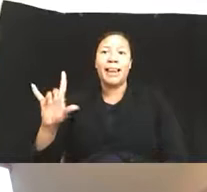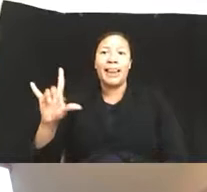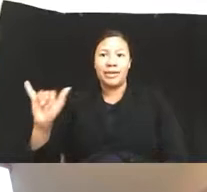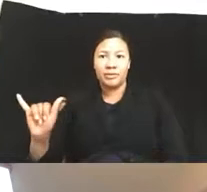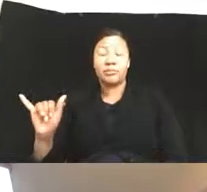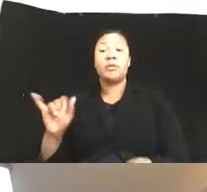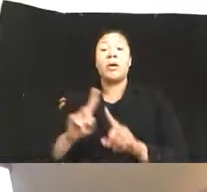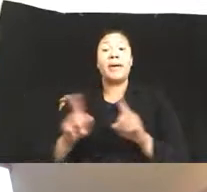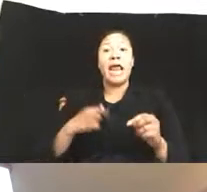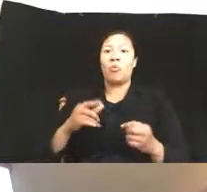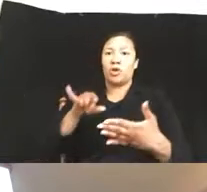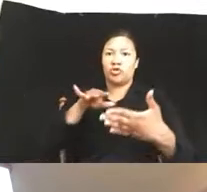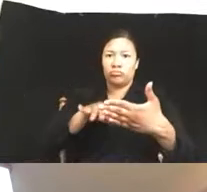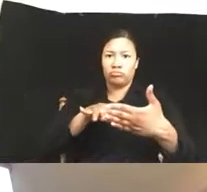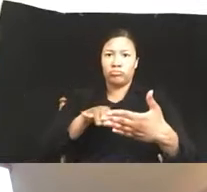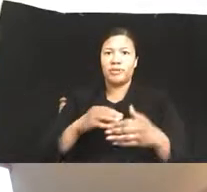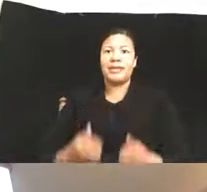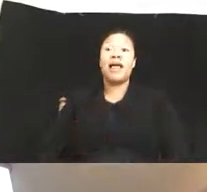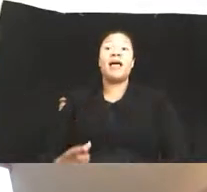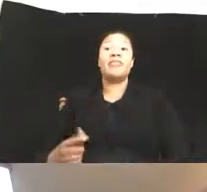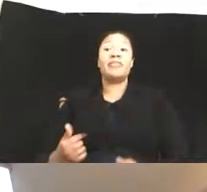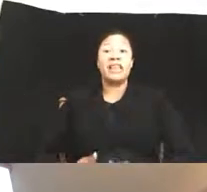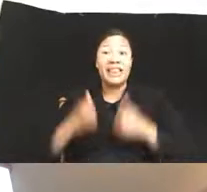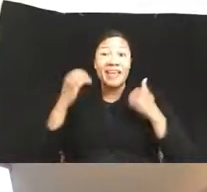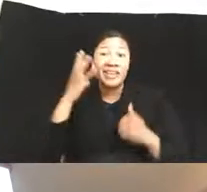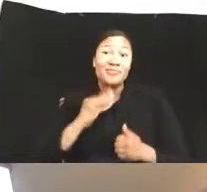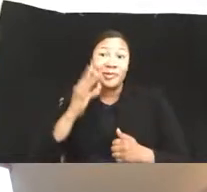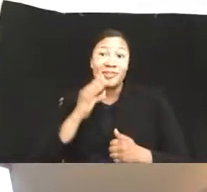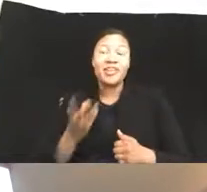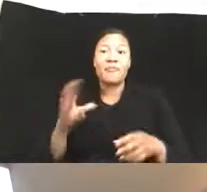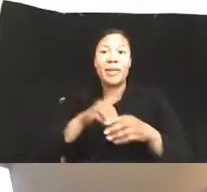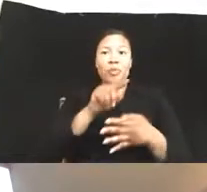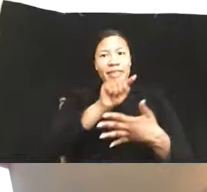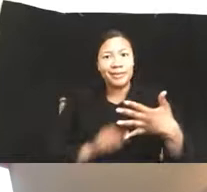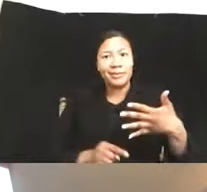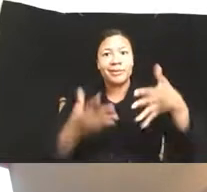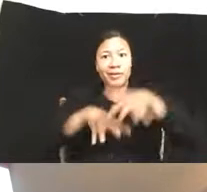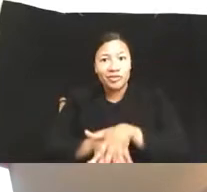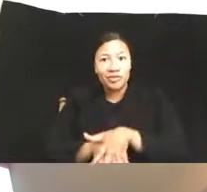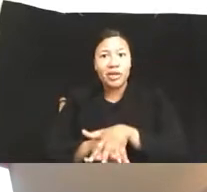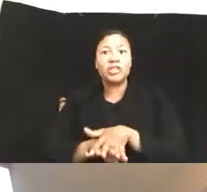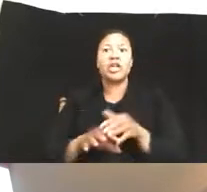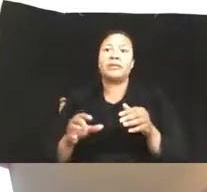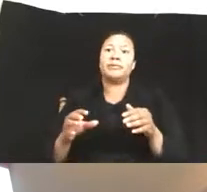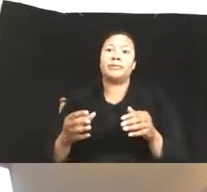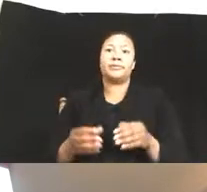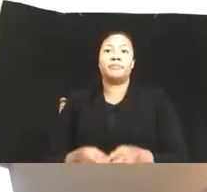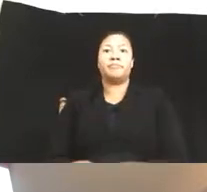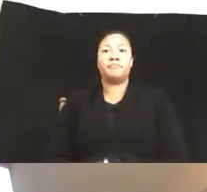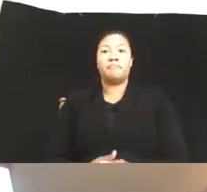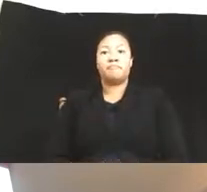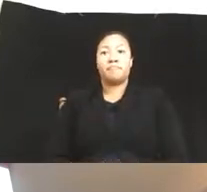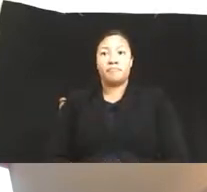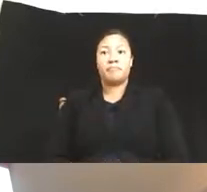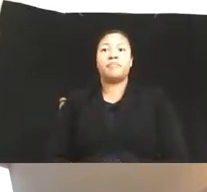lived experiences of being situated within these intersections and constructions. I'm